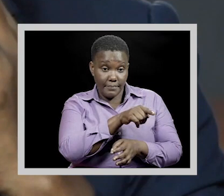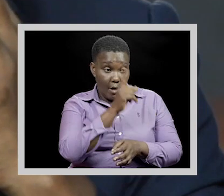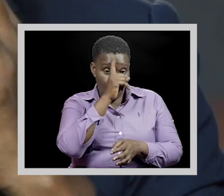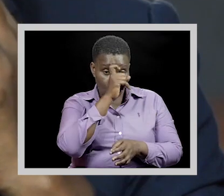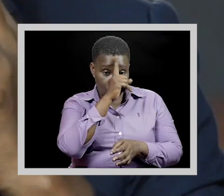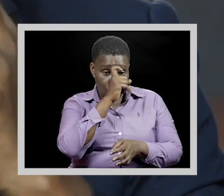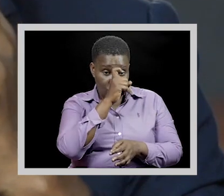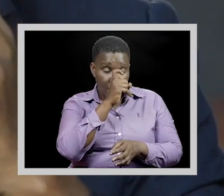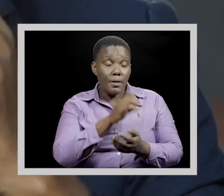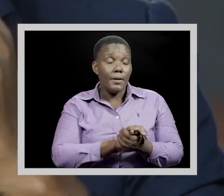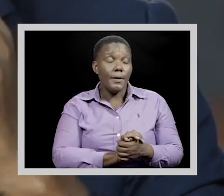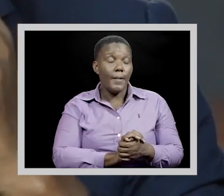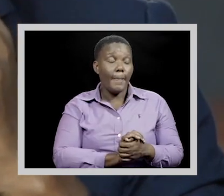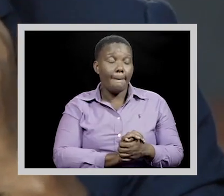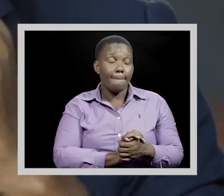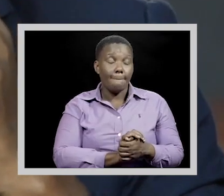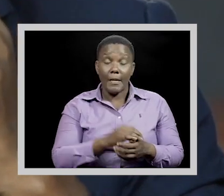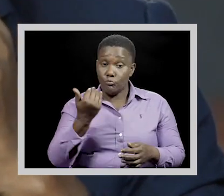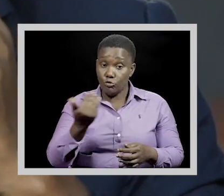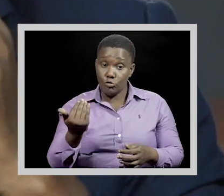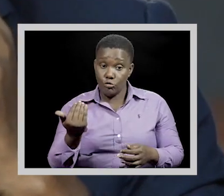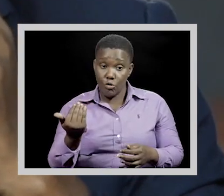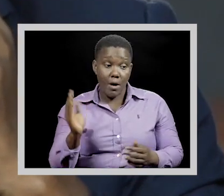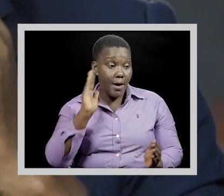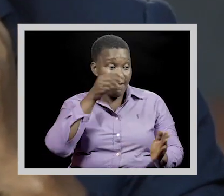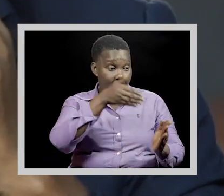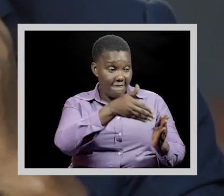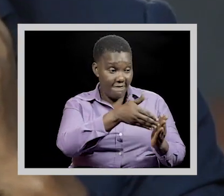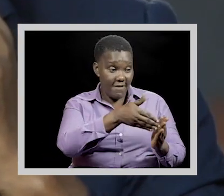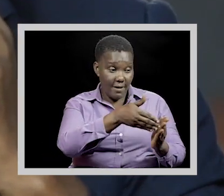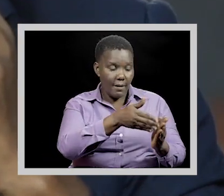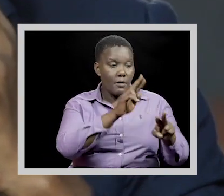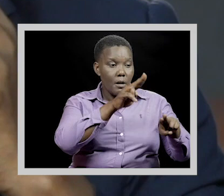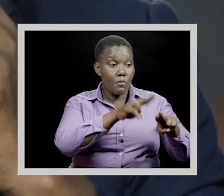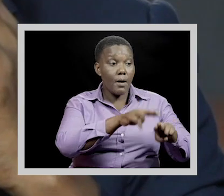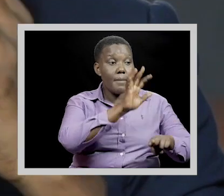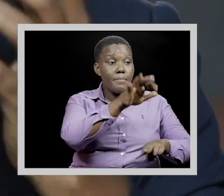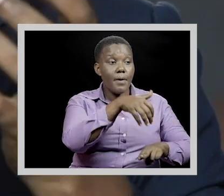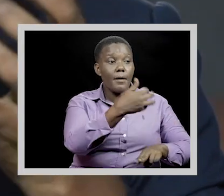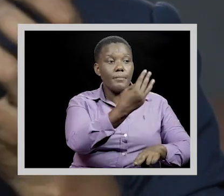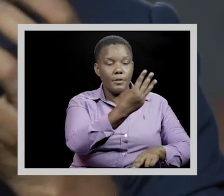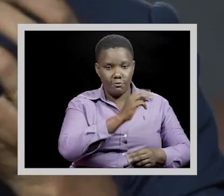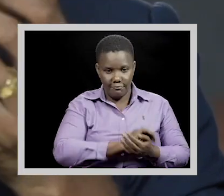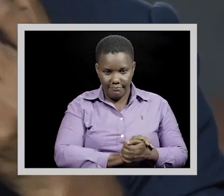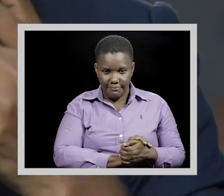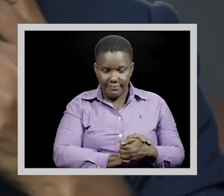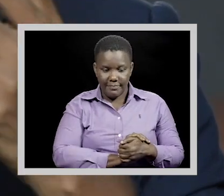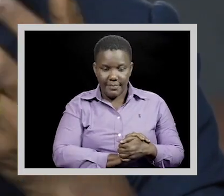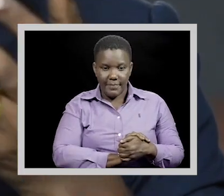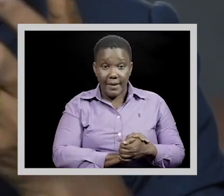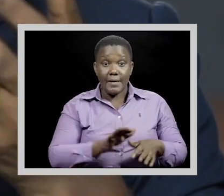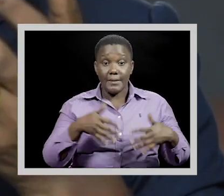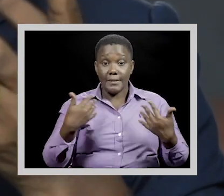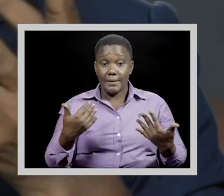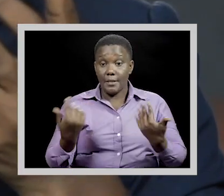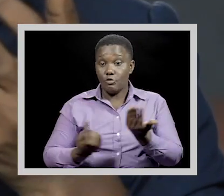made and the child therefore is to be committed to prison for just 3 years. Now, whichever comes first, if